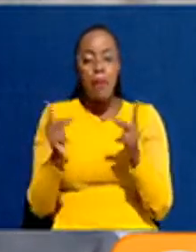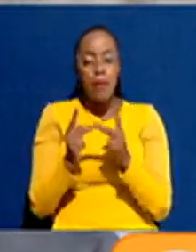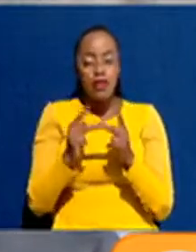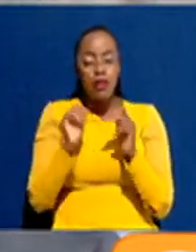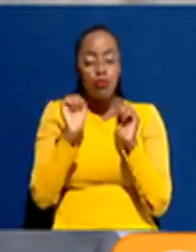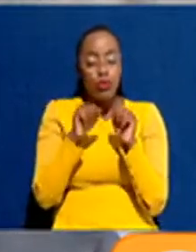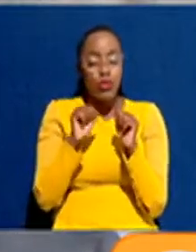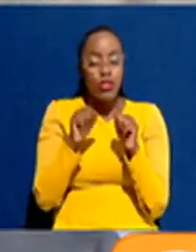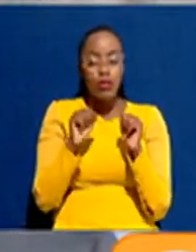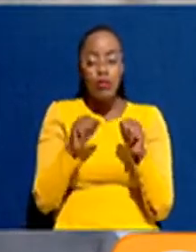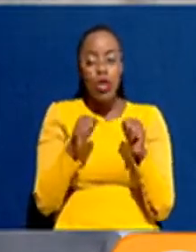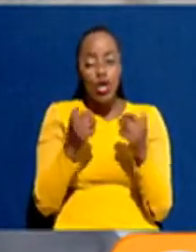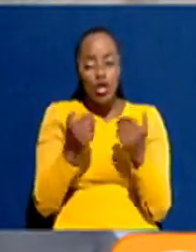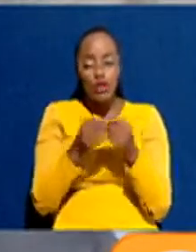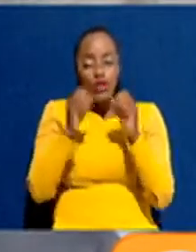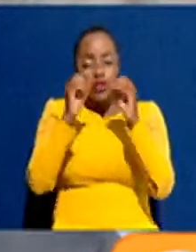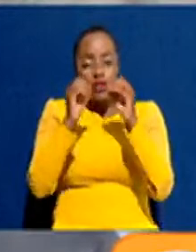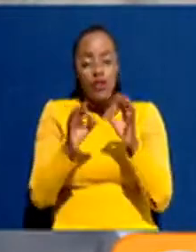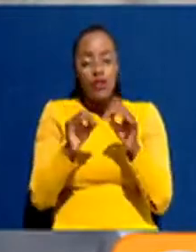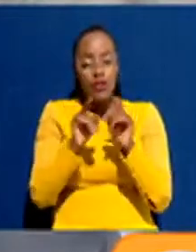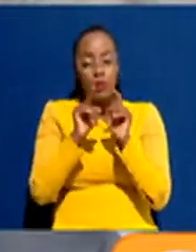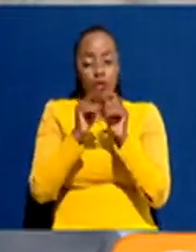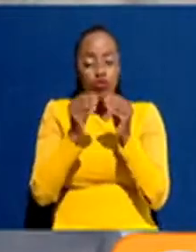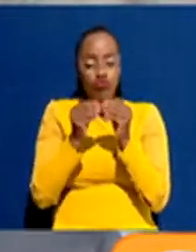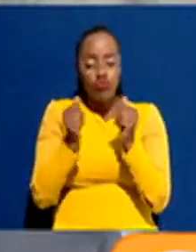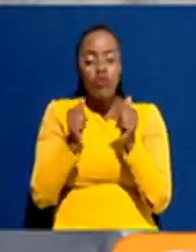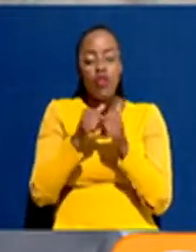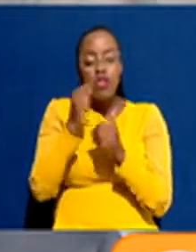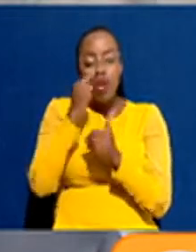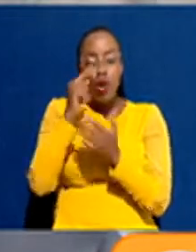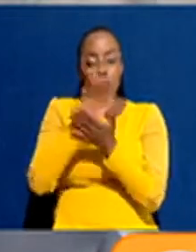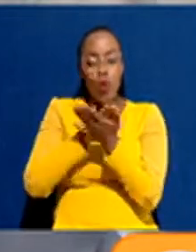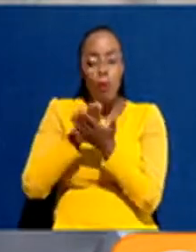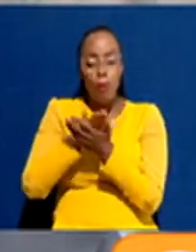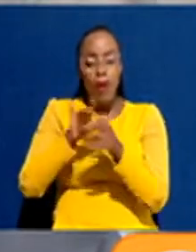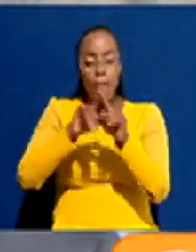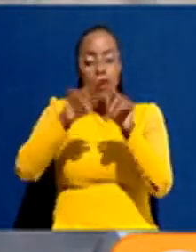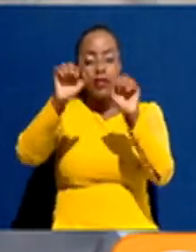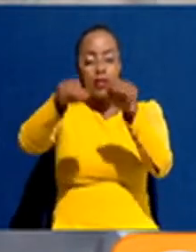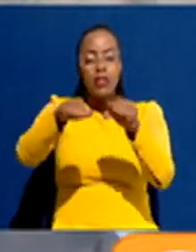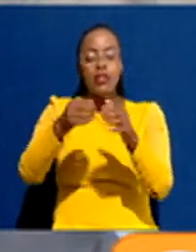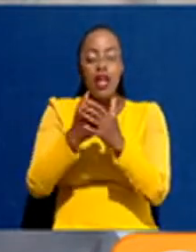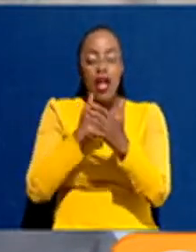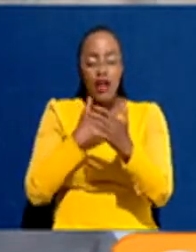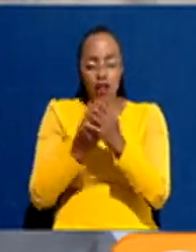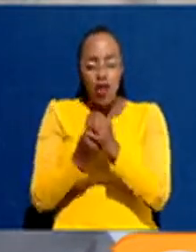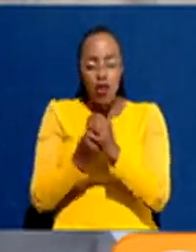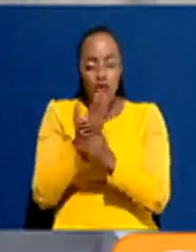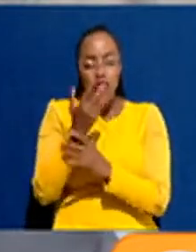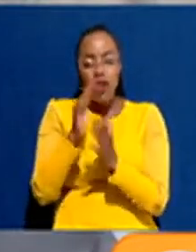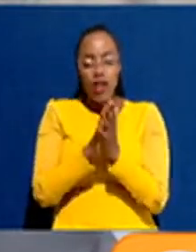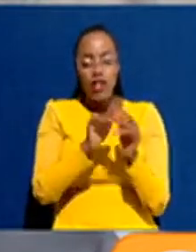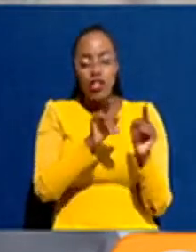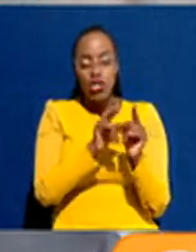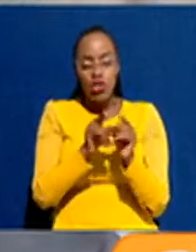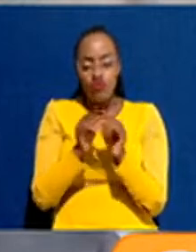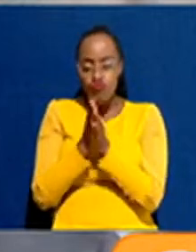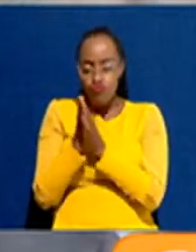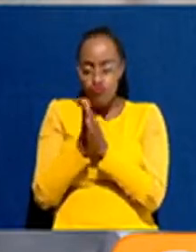will infiltrate the home base. But yes, there is growing disenchantment with